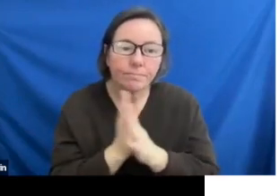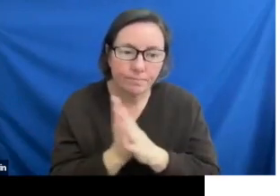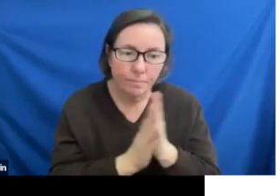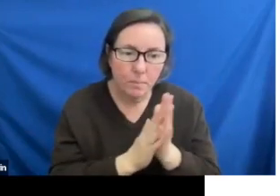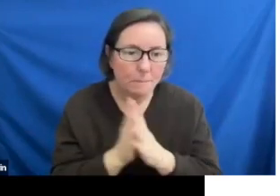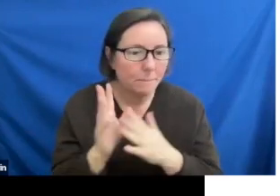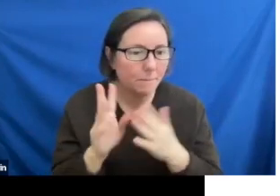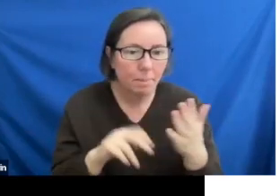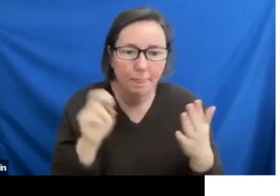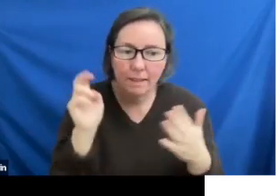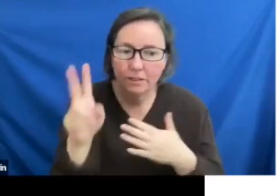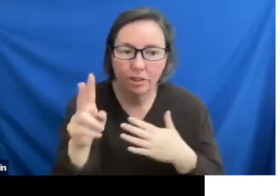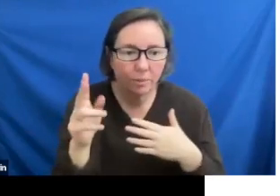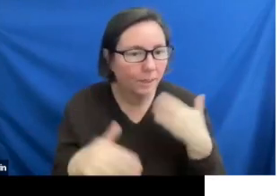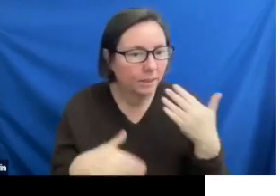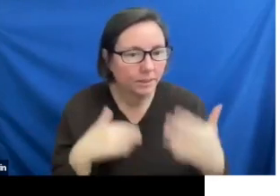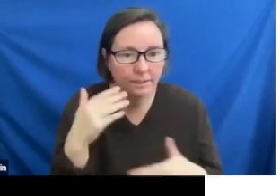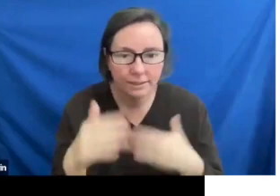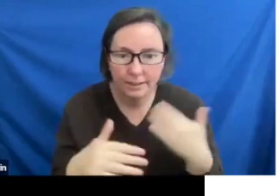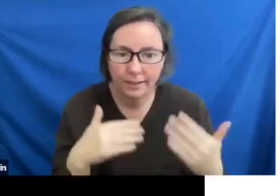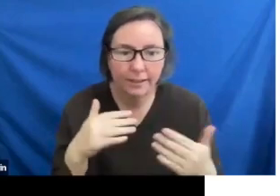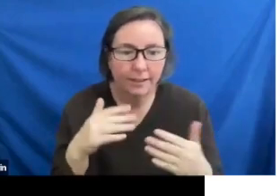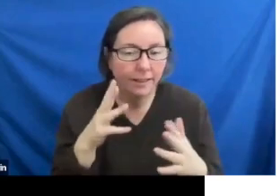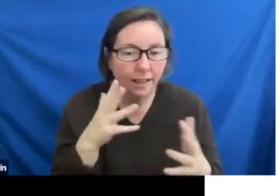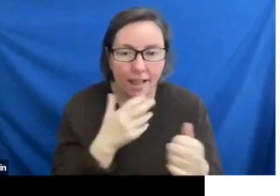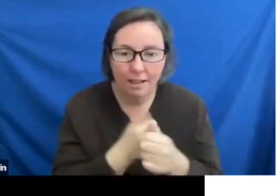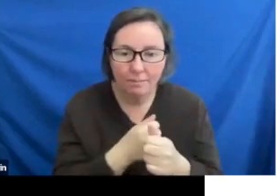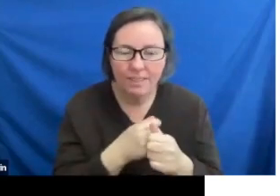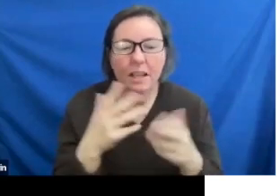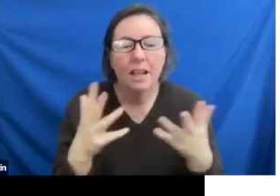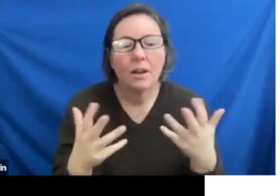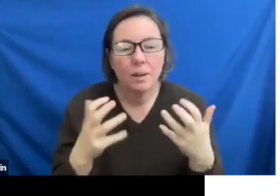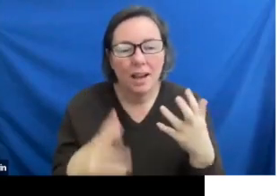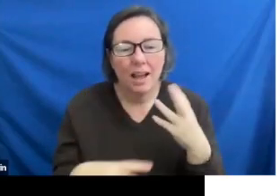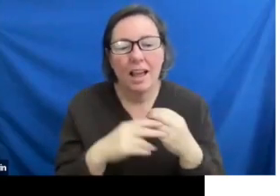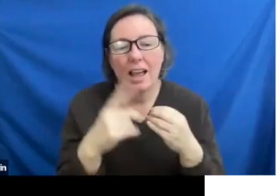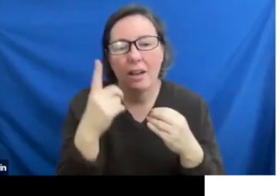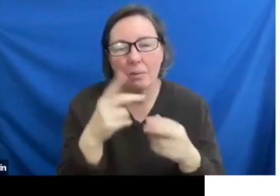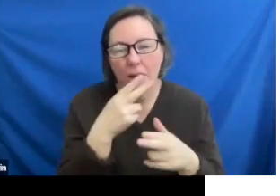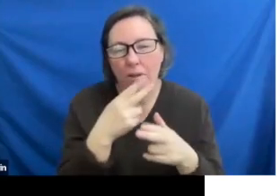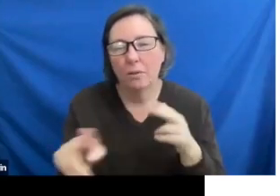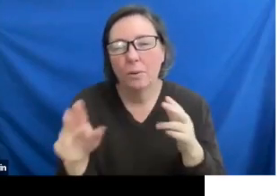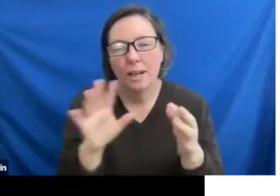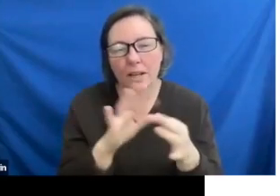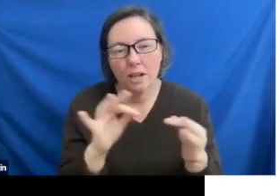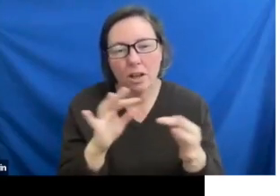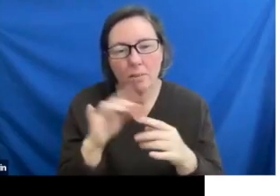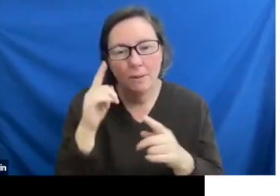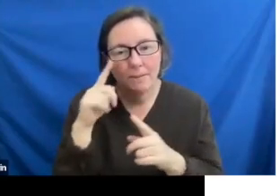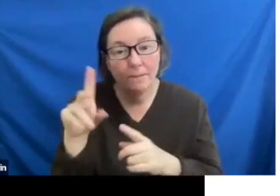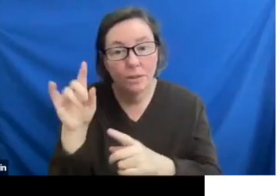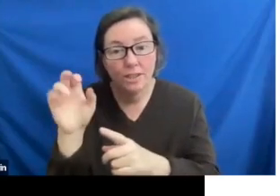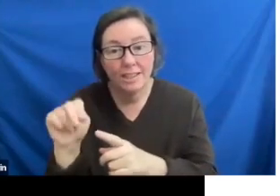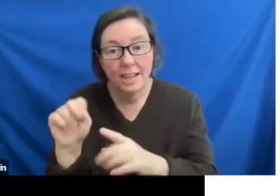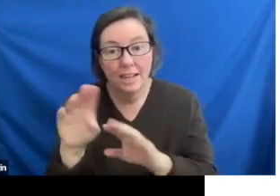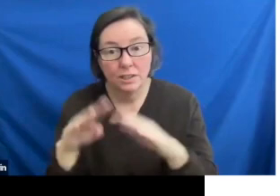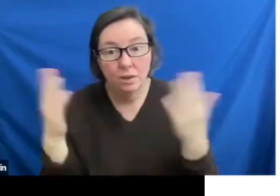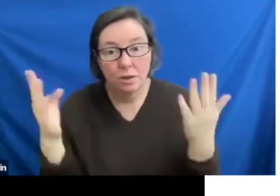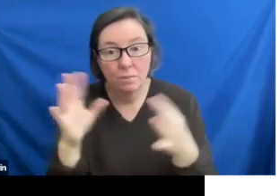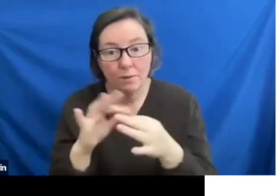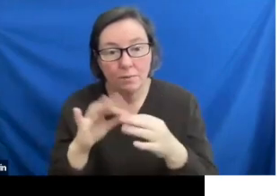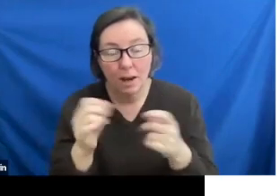jump right into the update, and I would add one quick comment to Dan's opening remarks. This slide deck